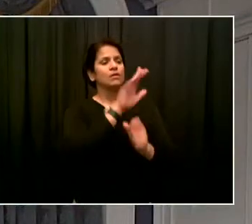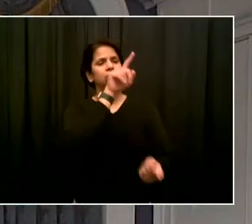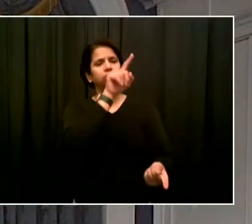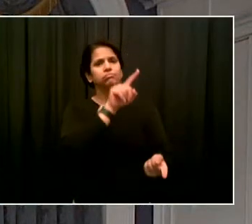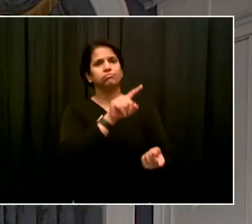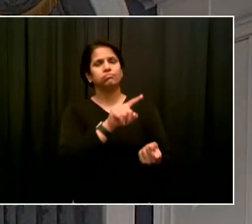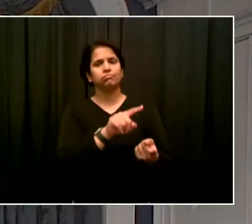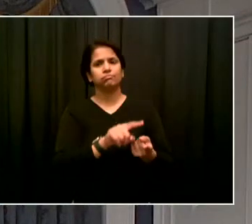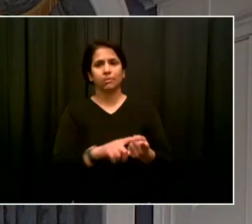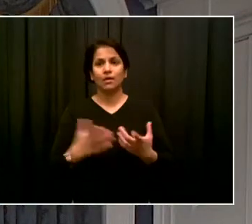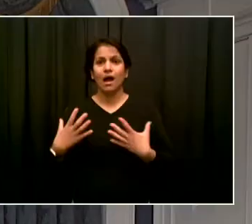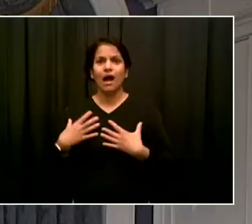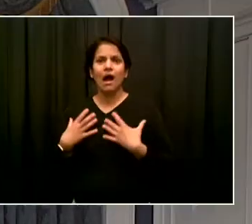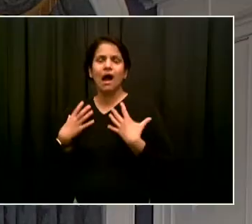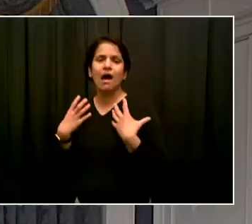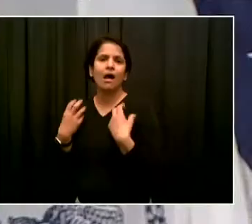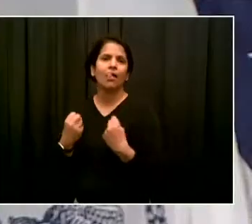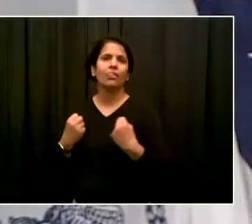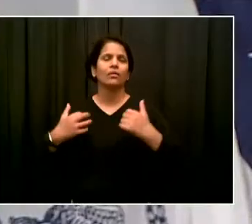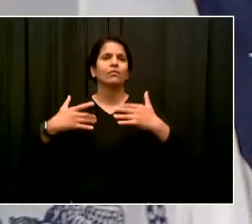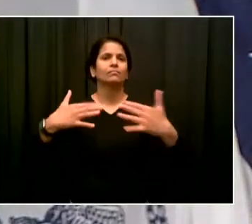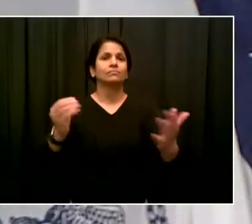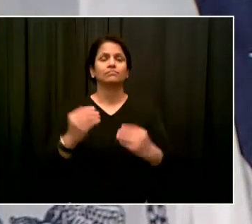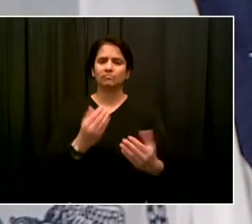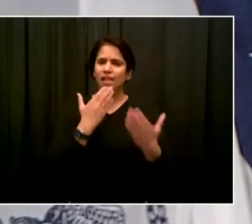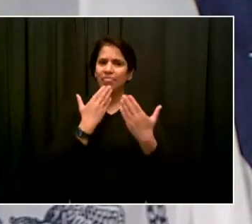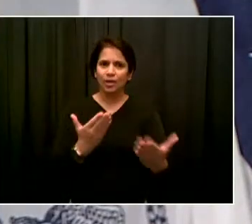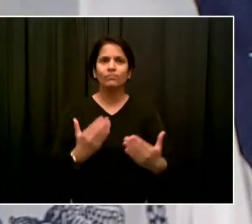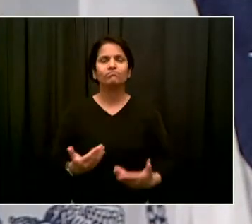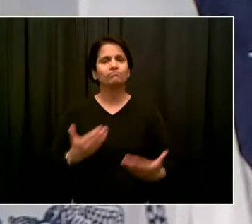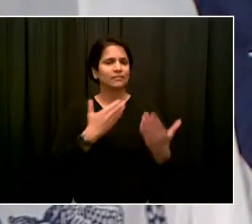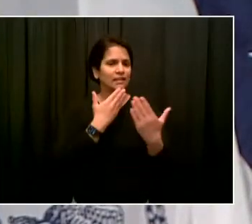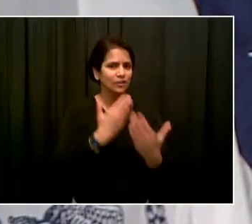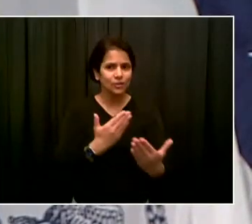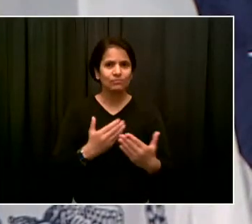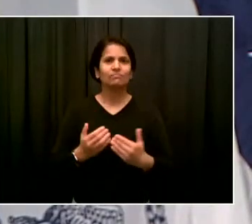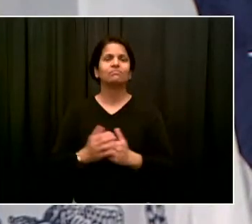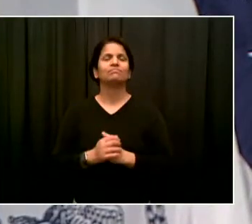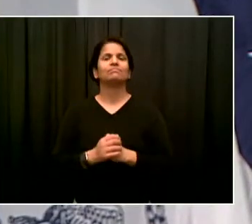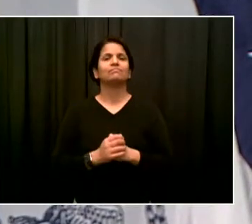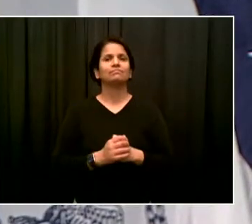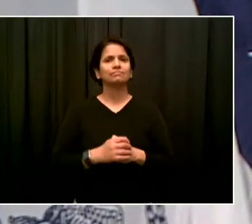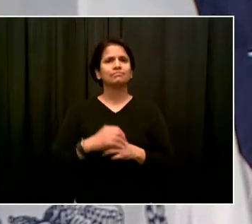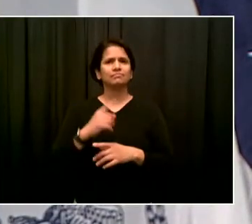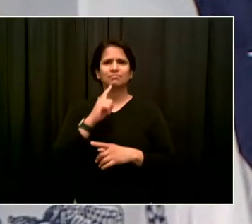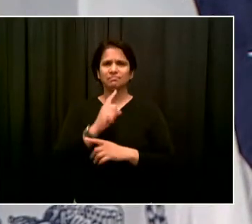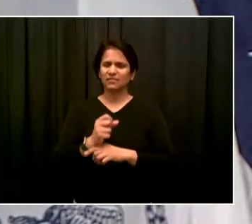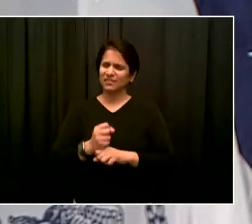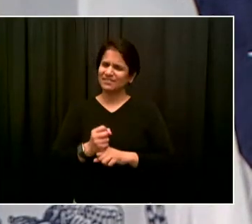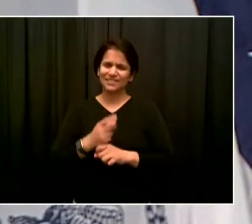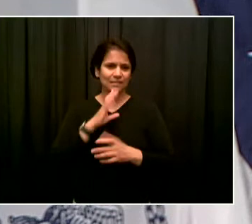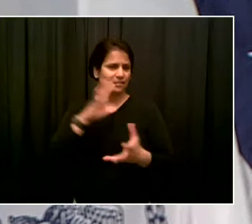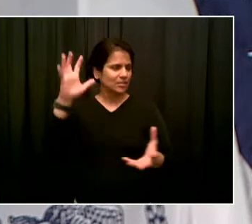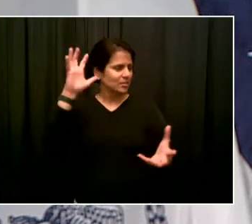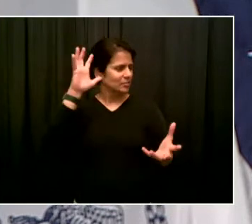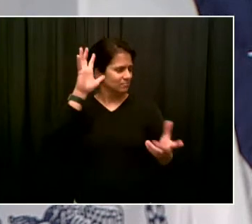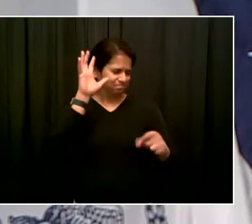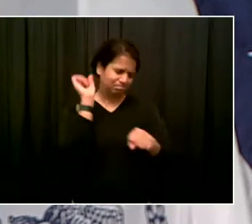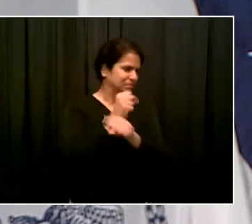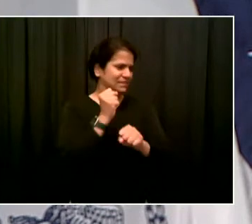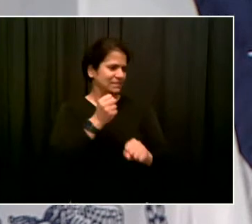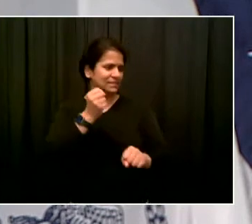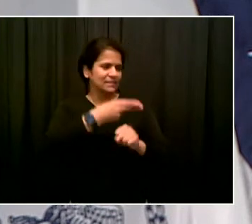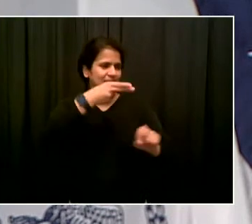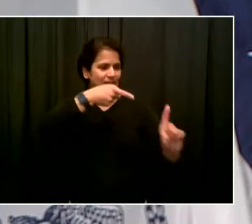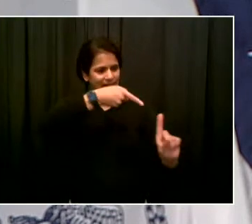you so much. And moving faster than the virus, that's exactly what our vaccination effort is doing. And you can see by the